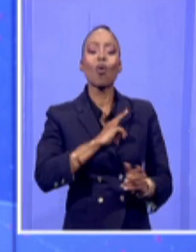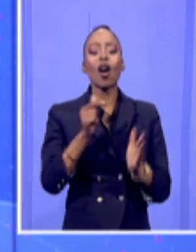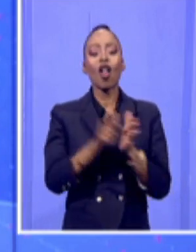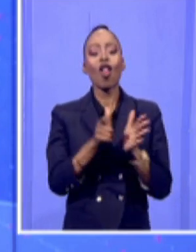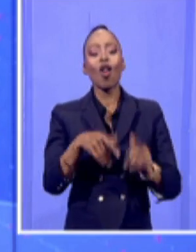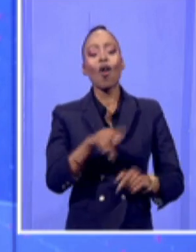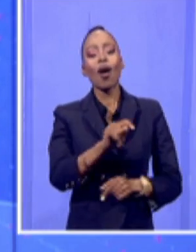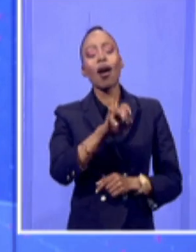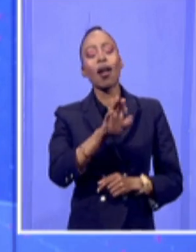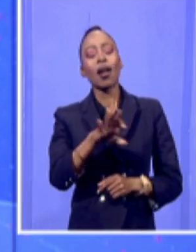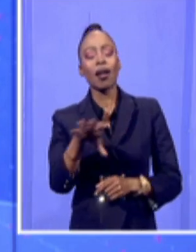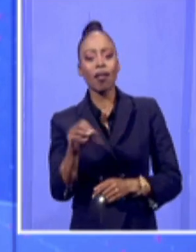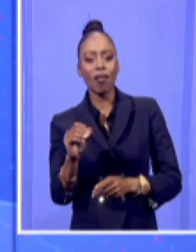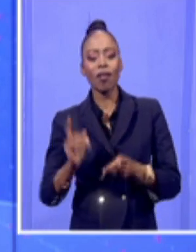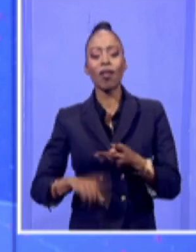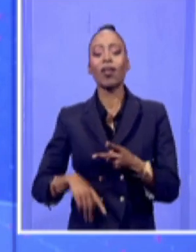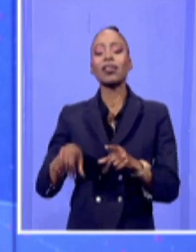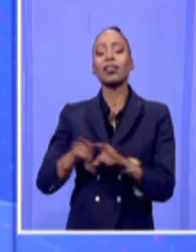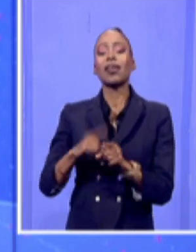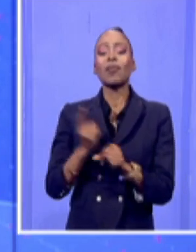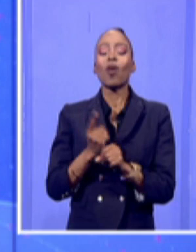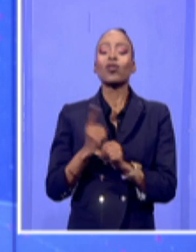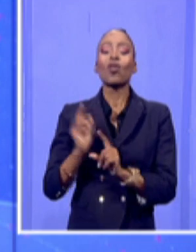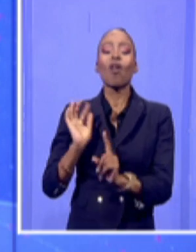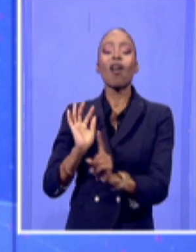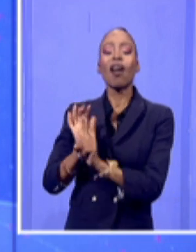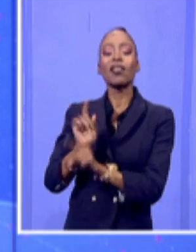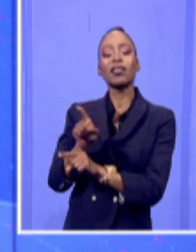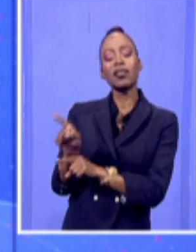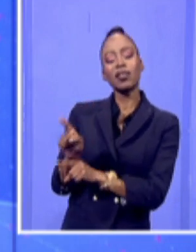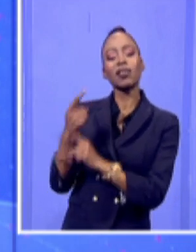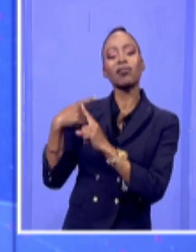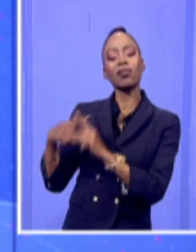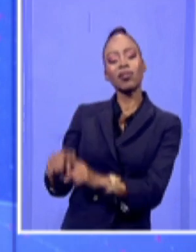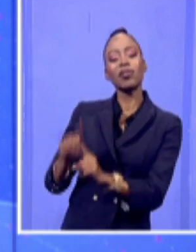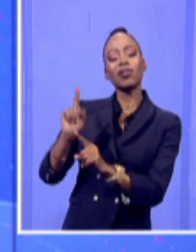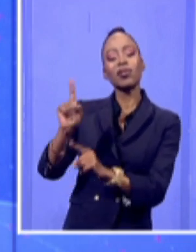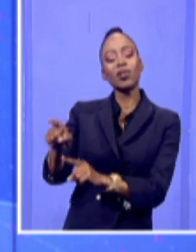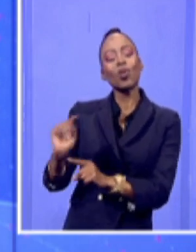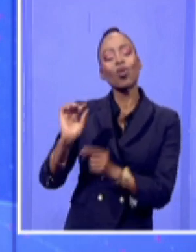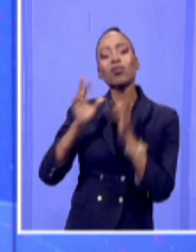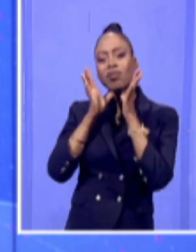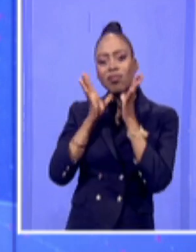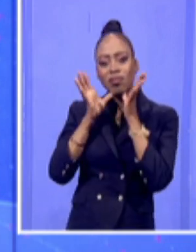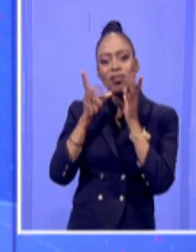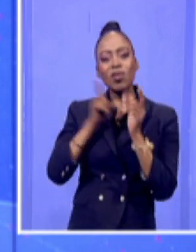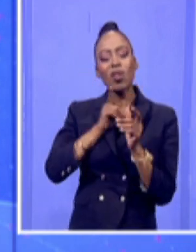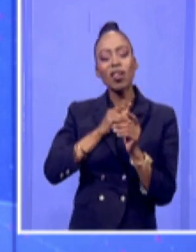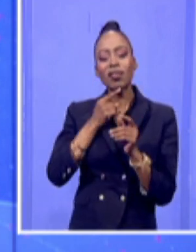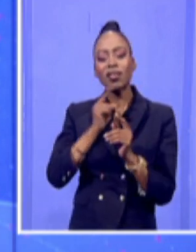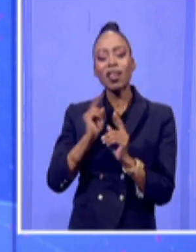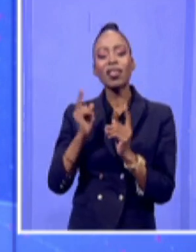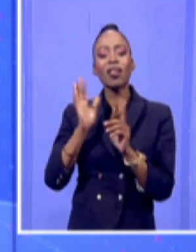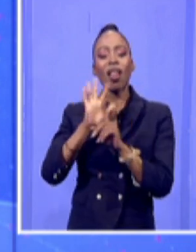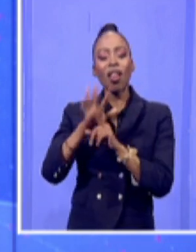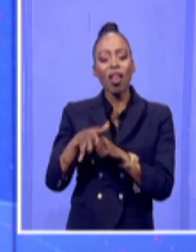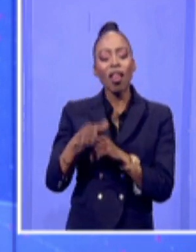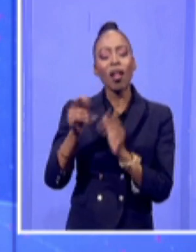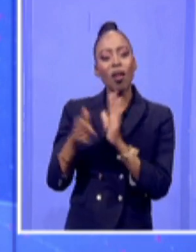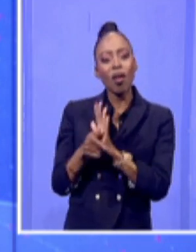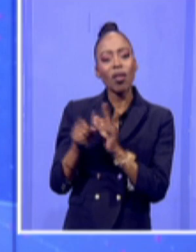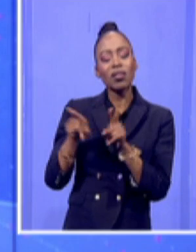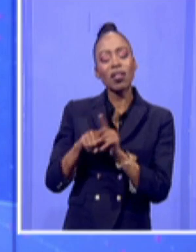Malesela Teffo then going after yourself and Julius Malema with charges of criminal injury and defamation. Do